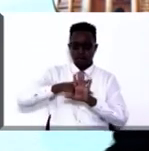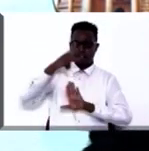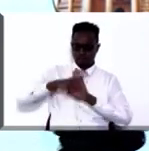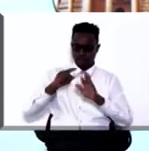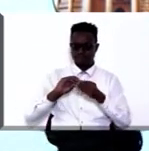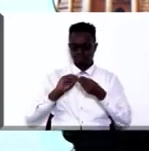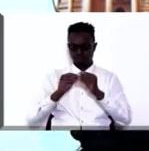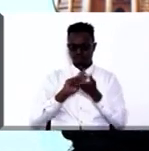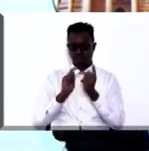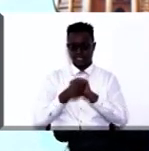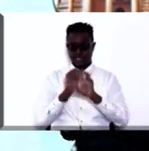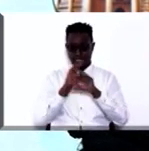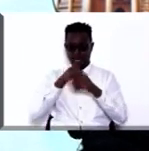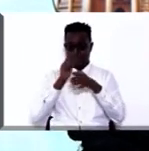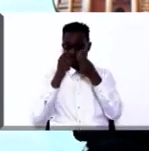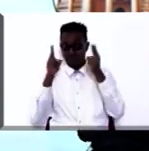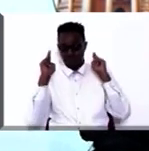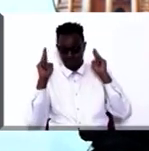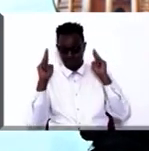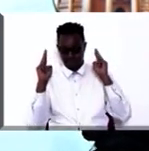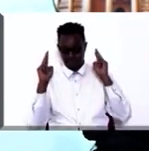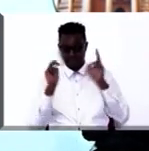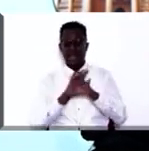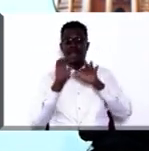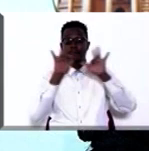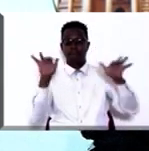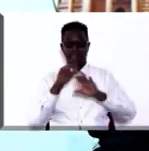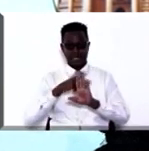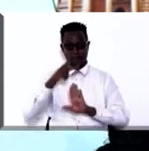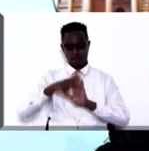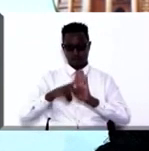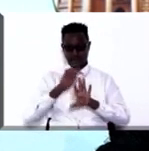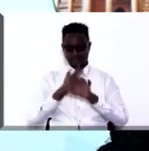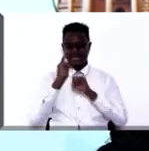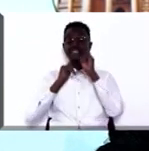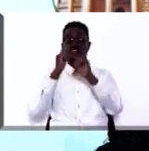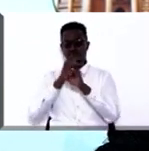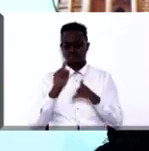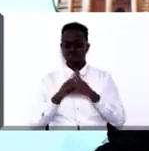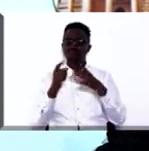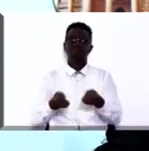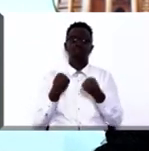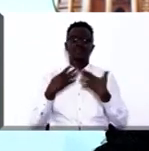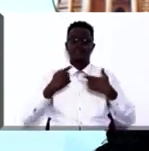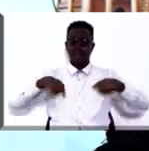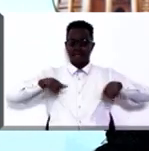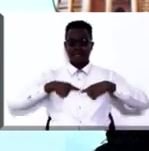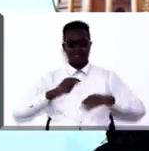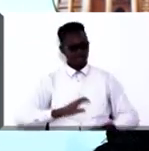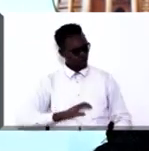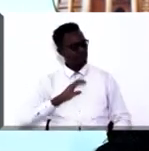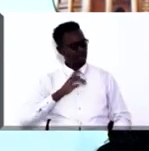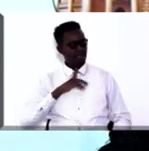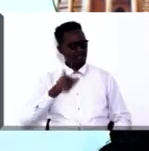our universities and public policy institute to give us the confidence that we